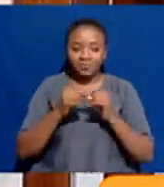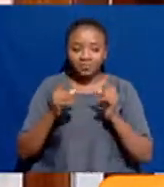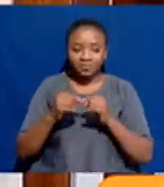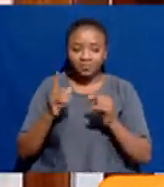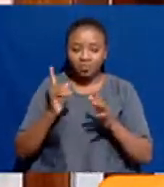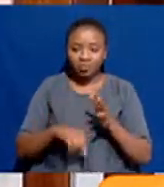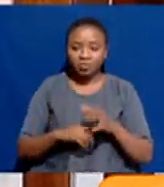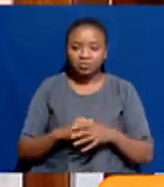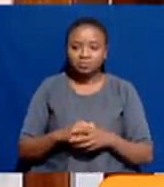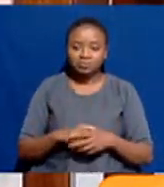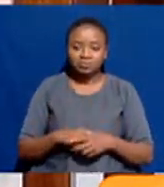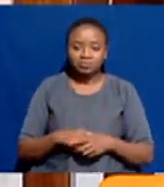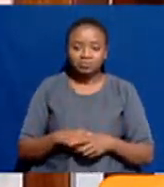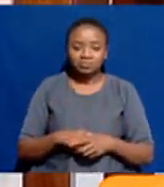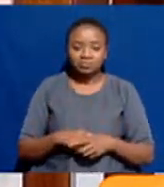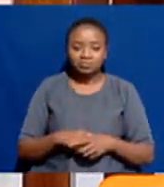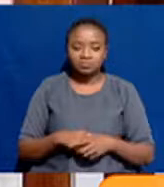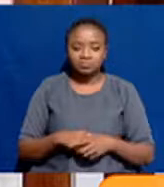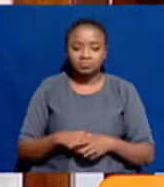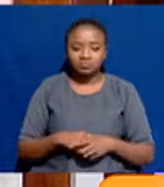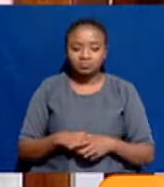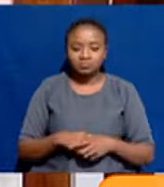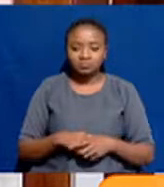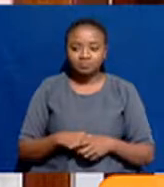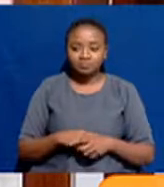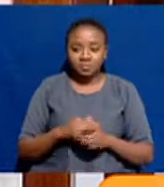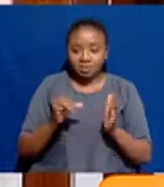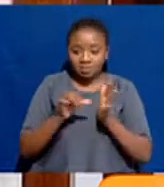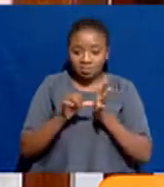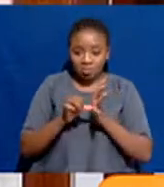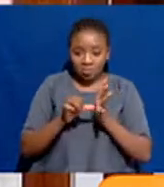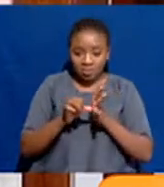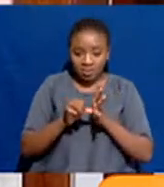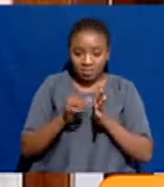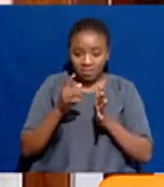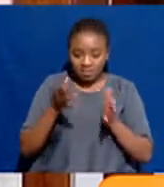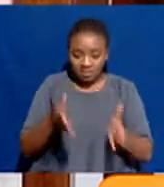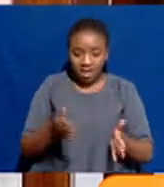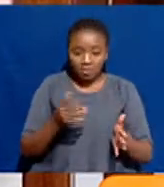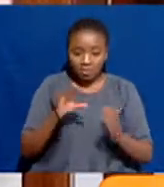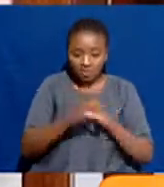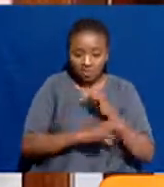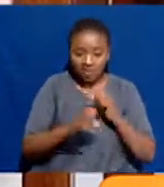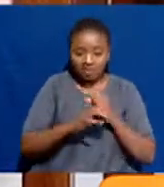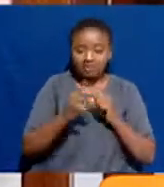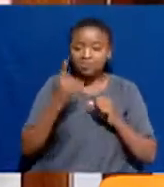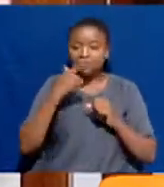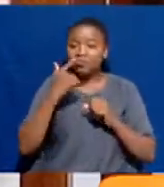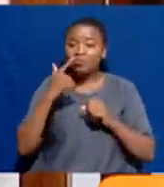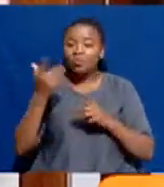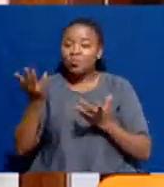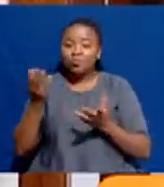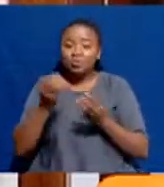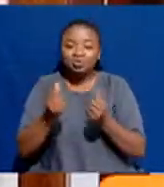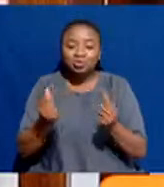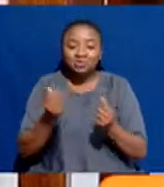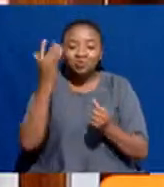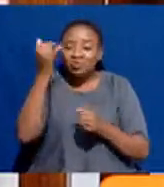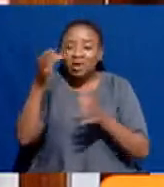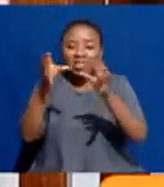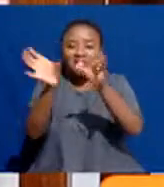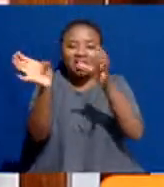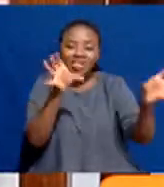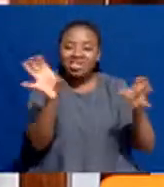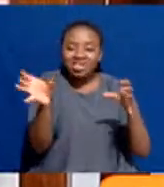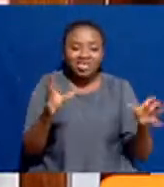factions we have, you know, none will solve the problems of this country. That's the beginning of,